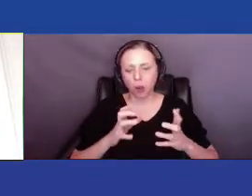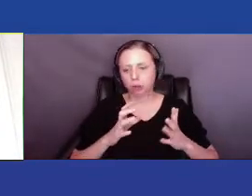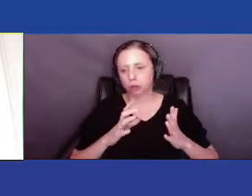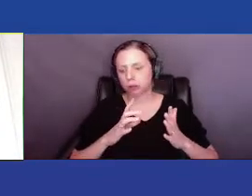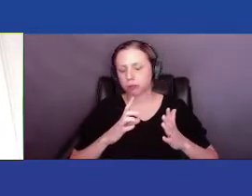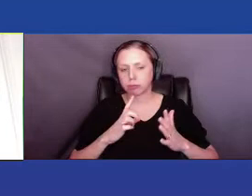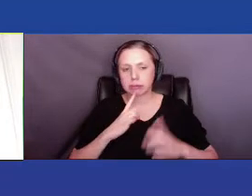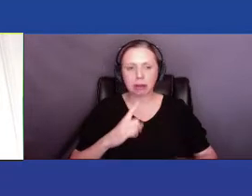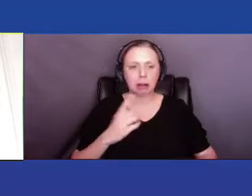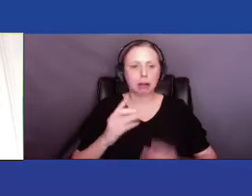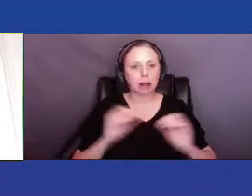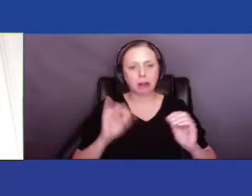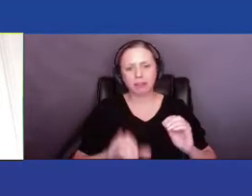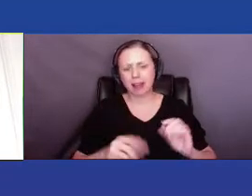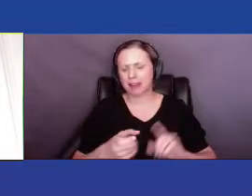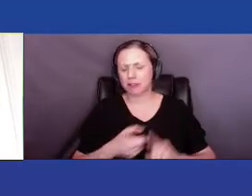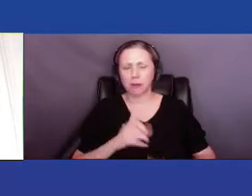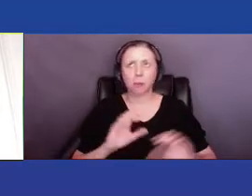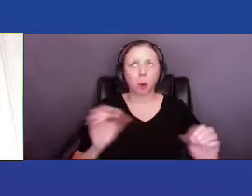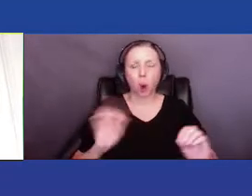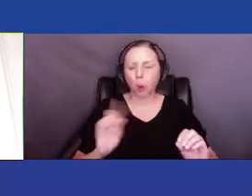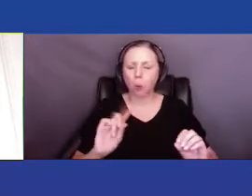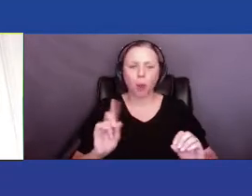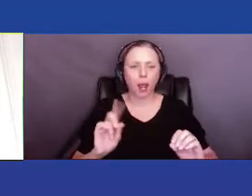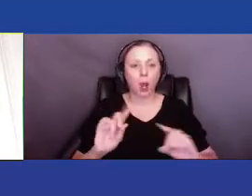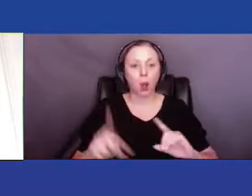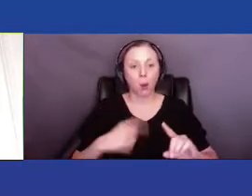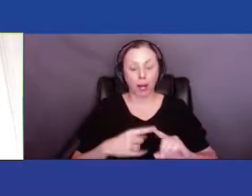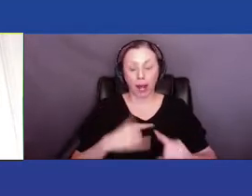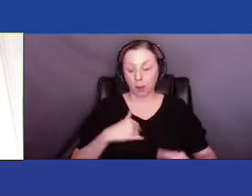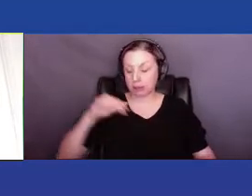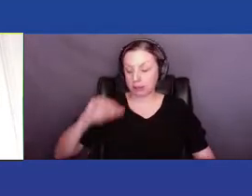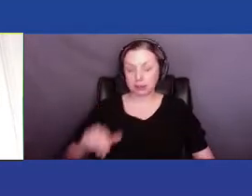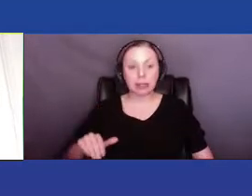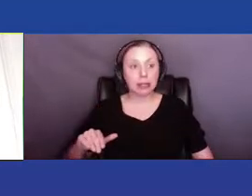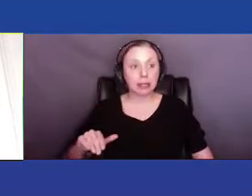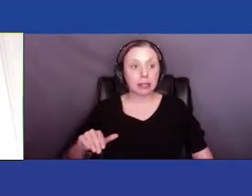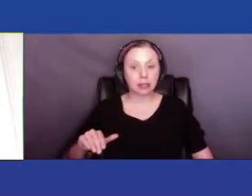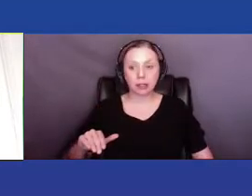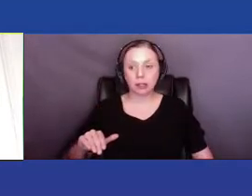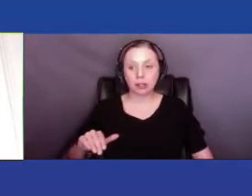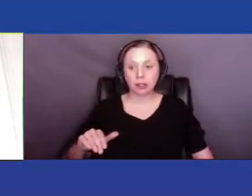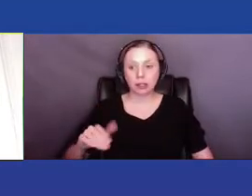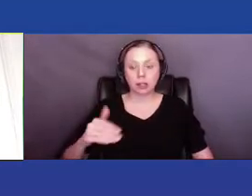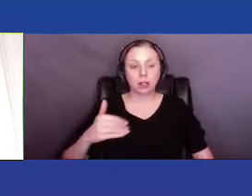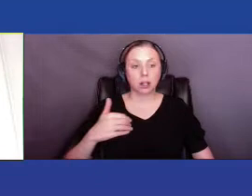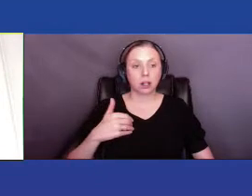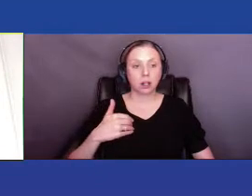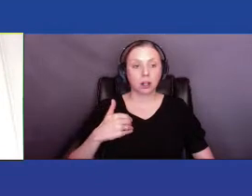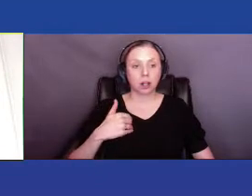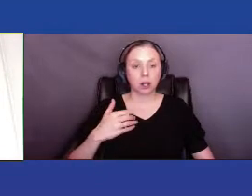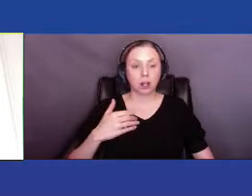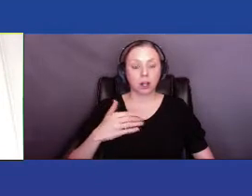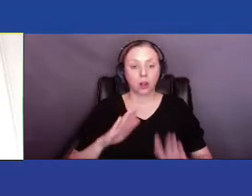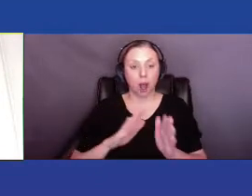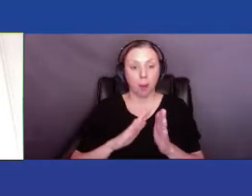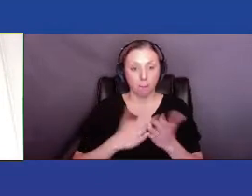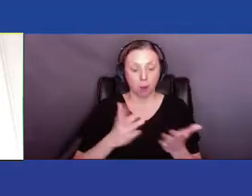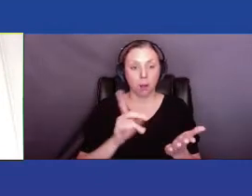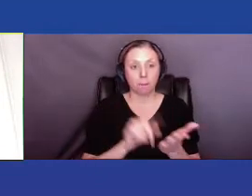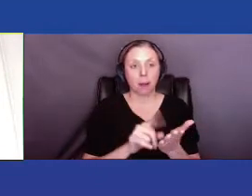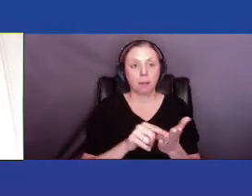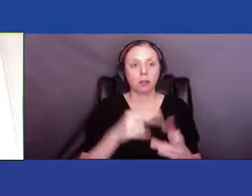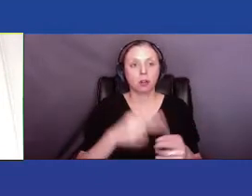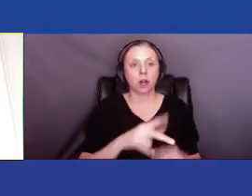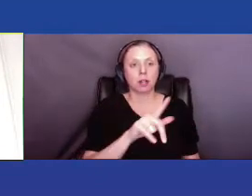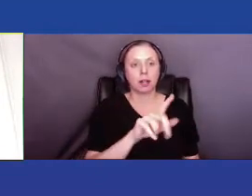this comes from nowhere, that when I was a small child, there was a book had been published called Le'a